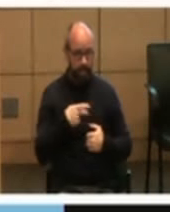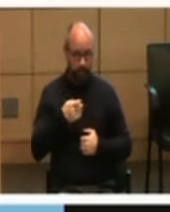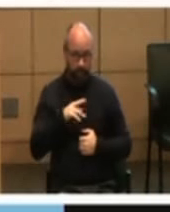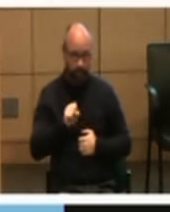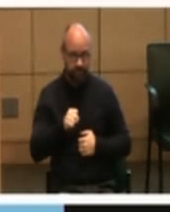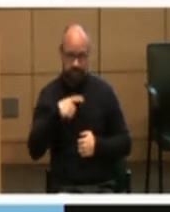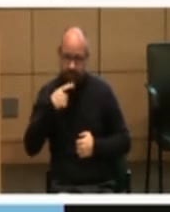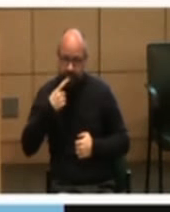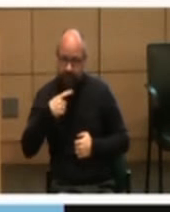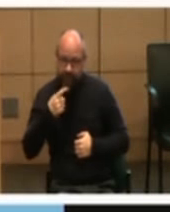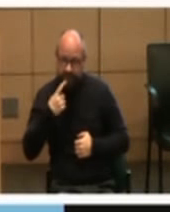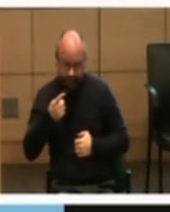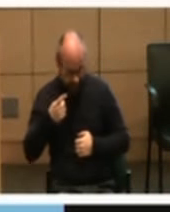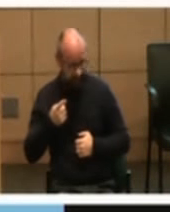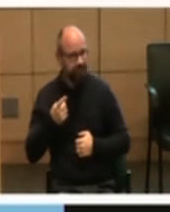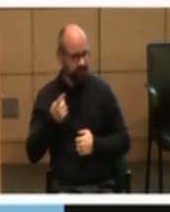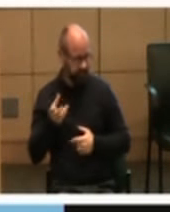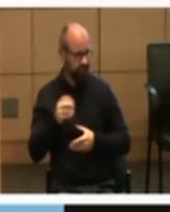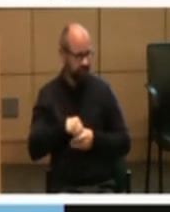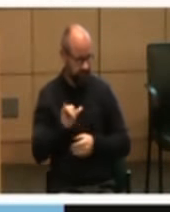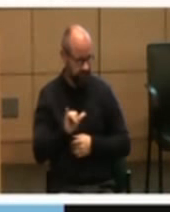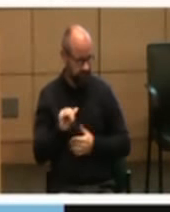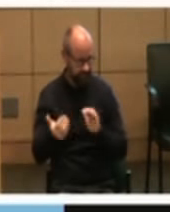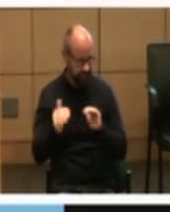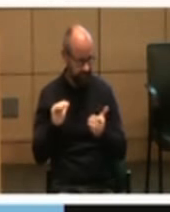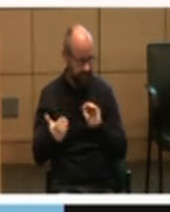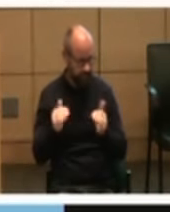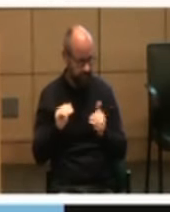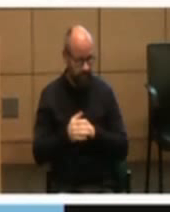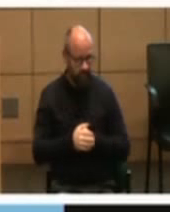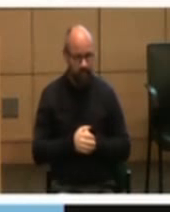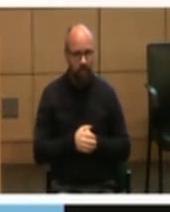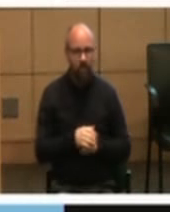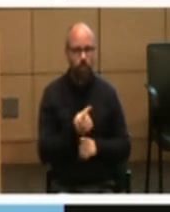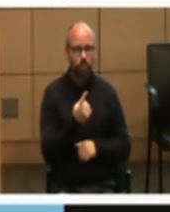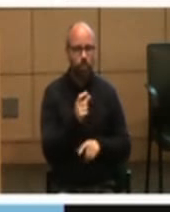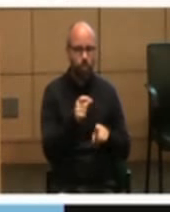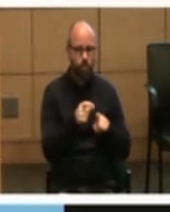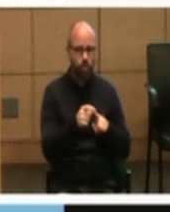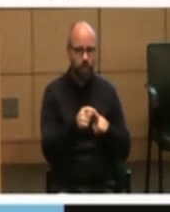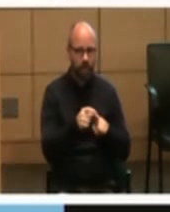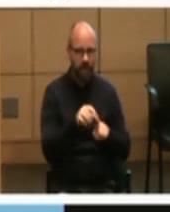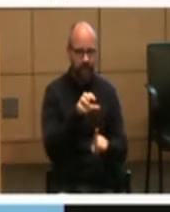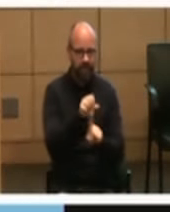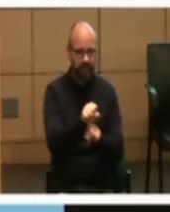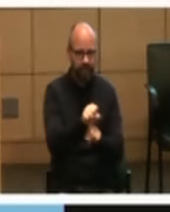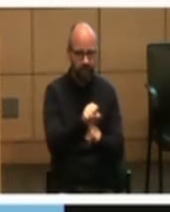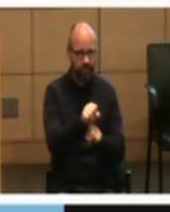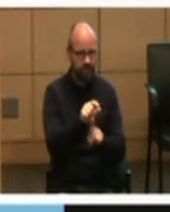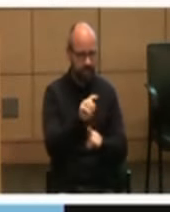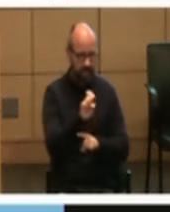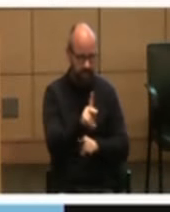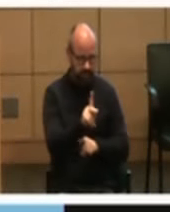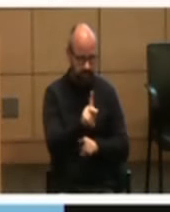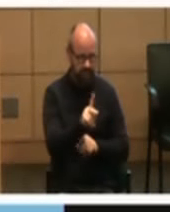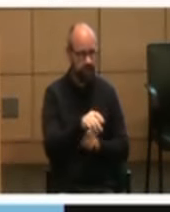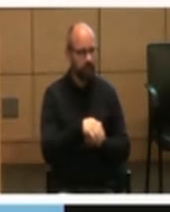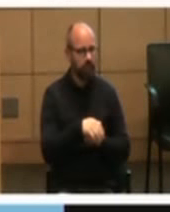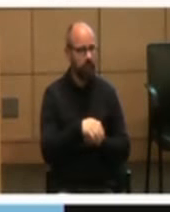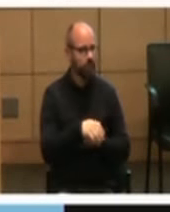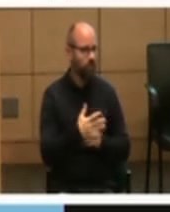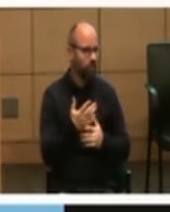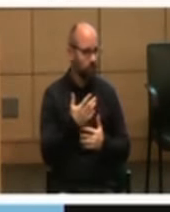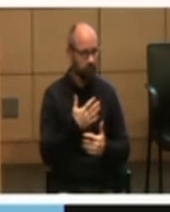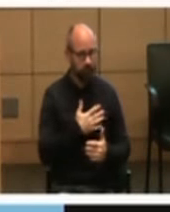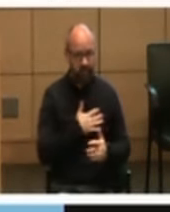complete this study. The procedure was a word identification task, and what that means is that the stimulus, for instance, my